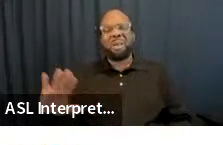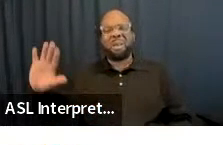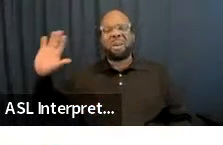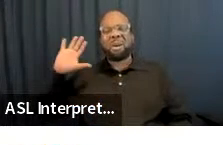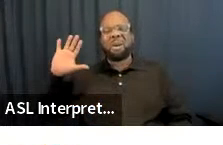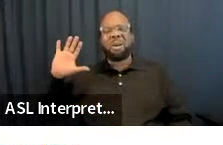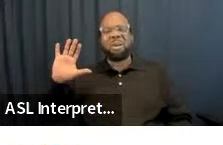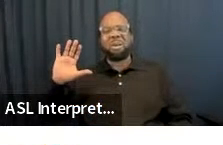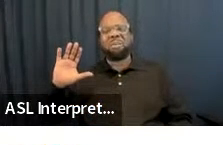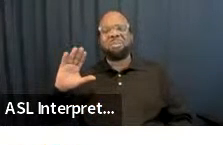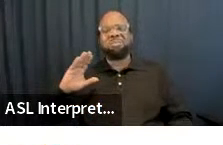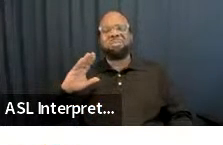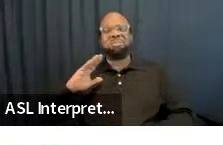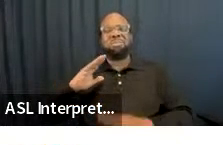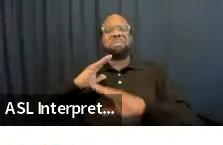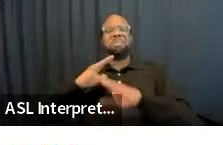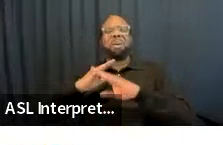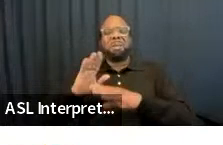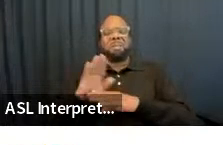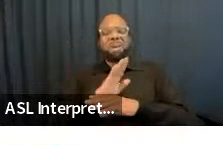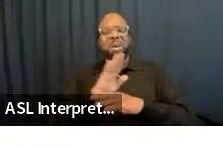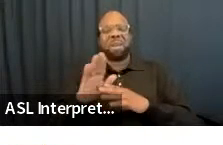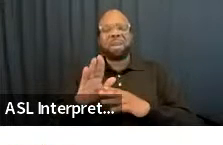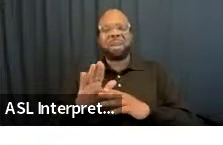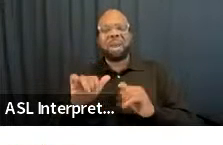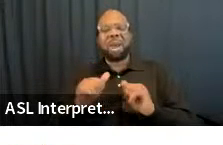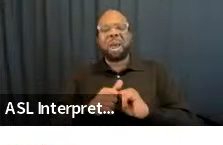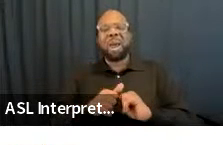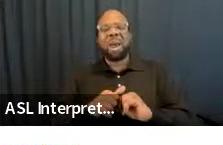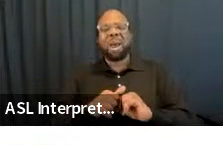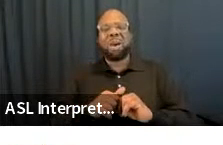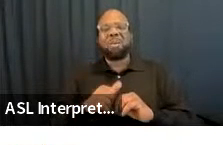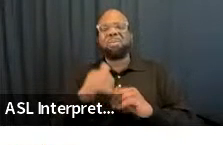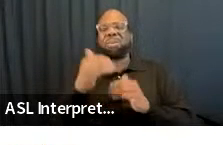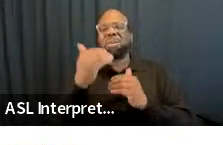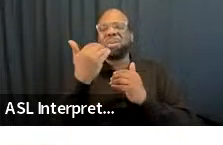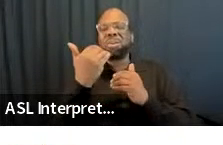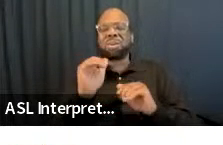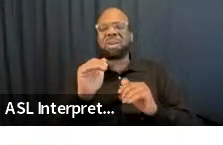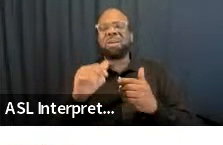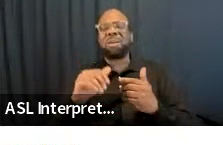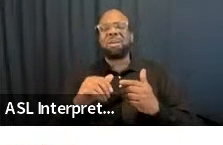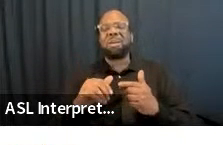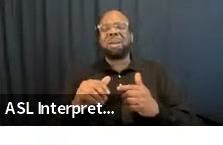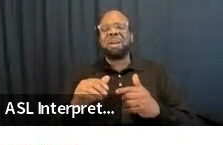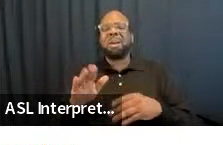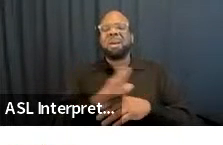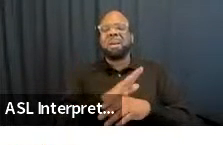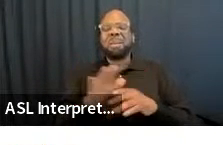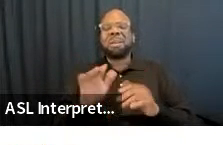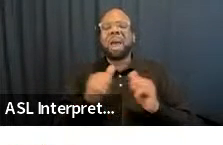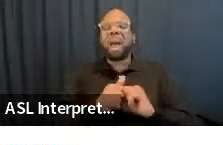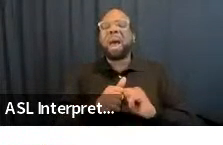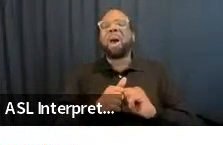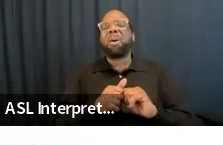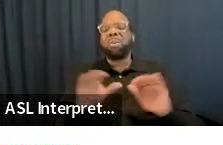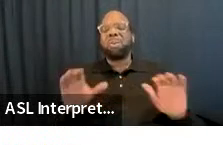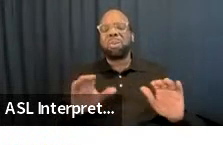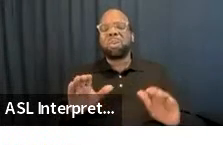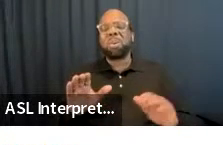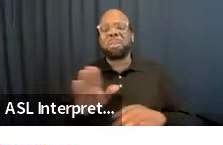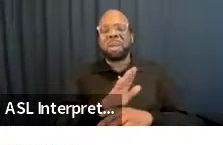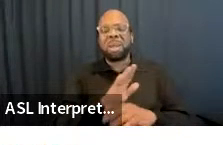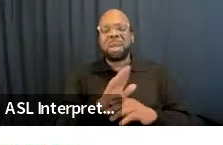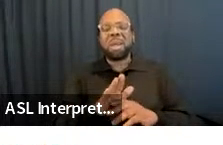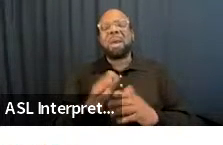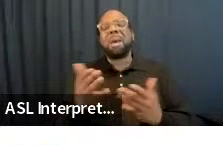back, either by being too restrictive from businesses outright locating, regulating how they do business, or because